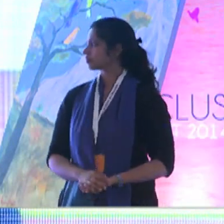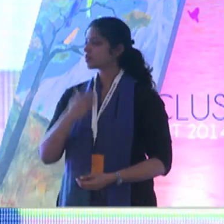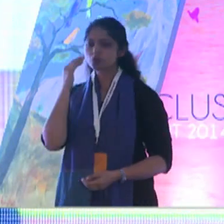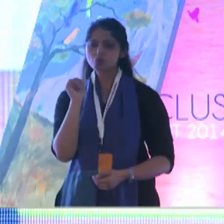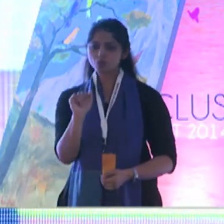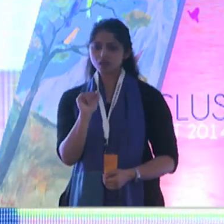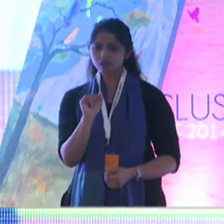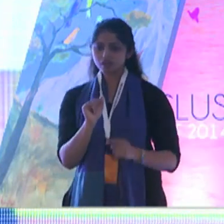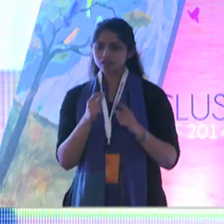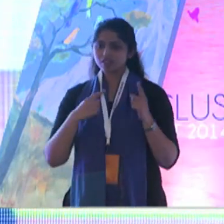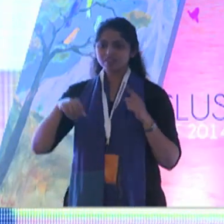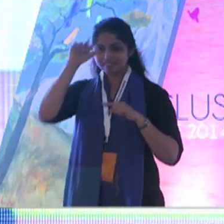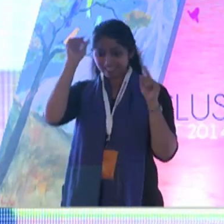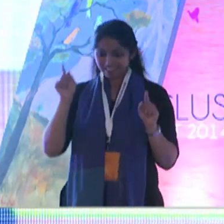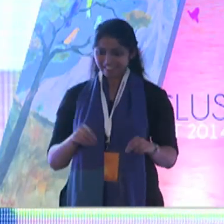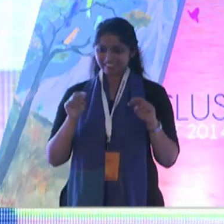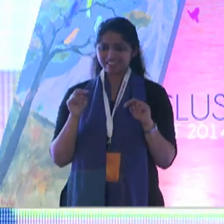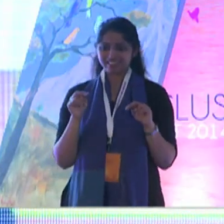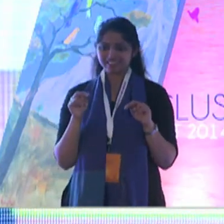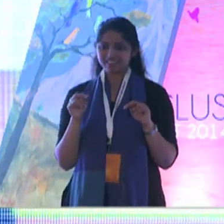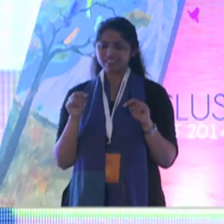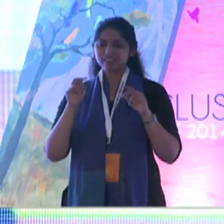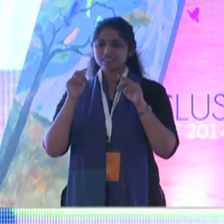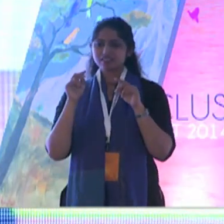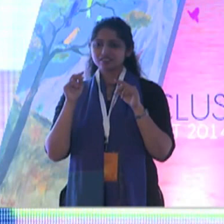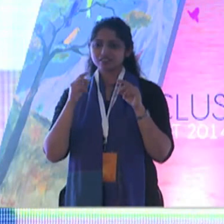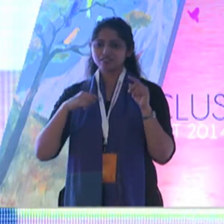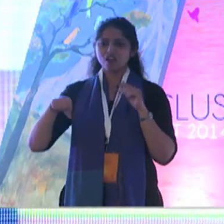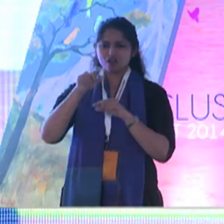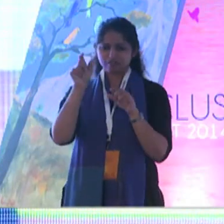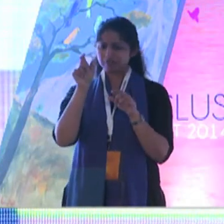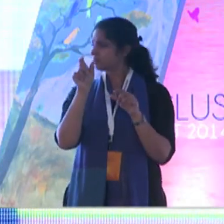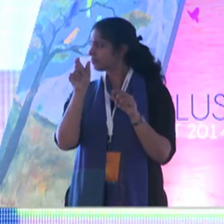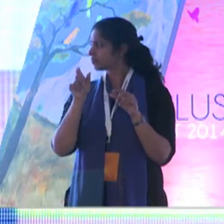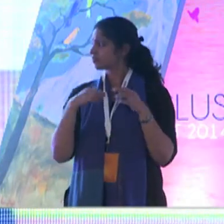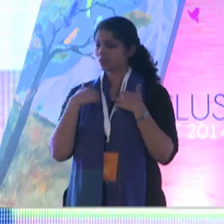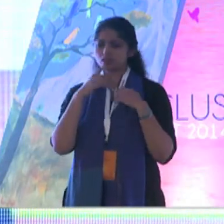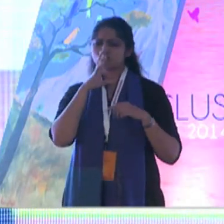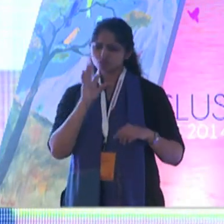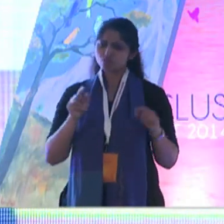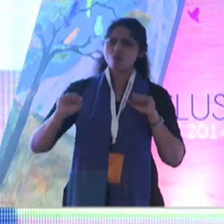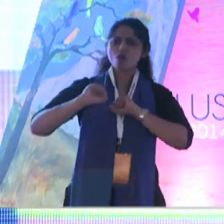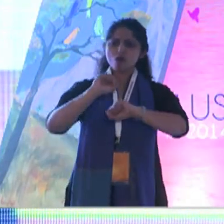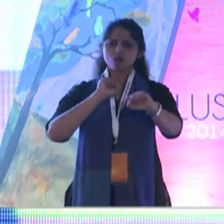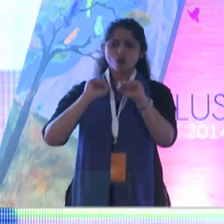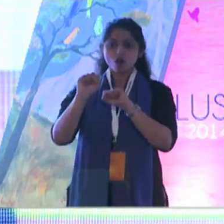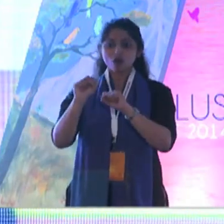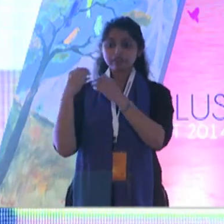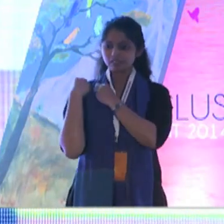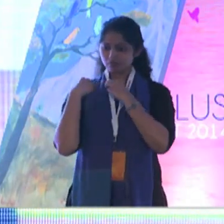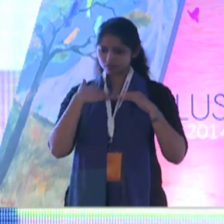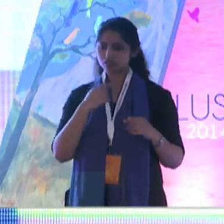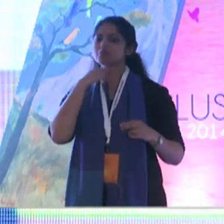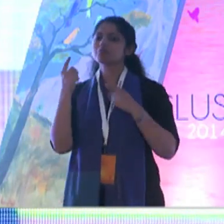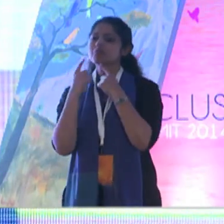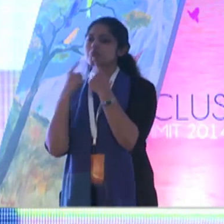Because inertia needs a jolt. Inertia needs a jolt. So I will speak on your behalf. And today